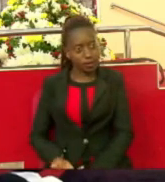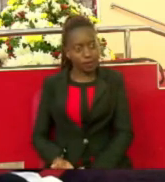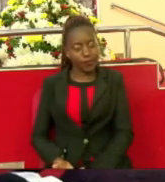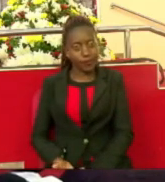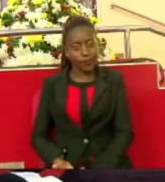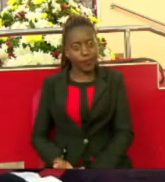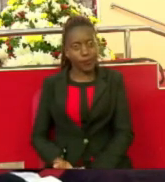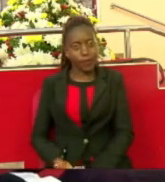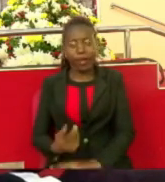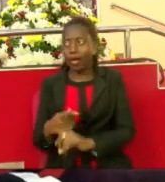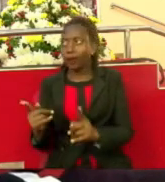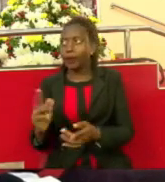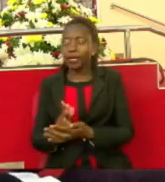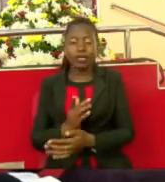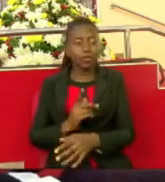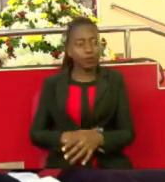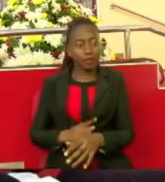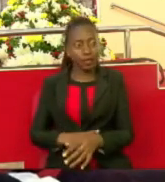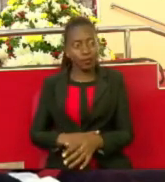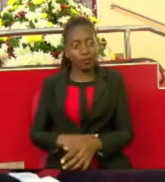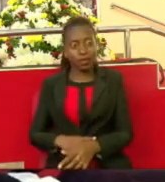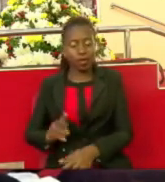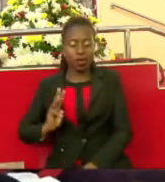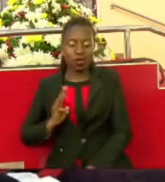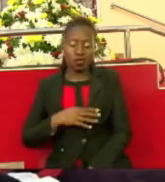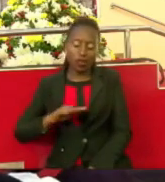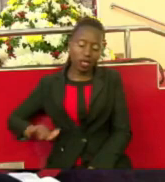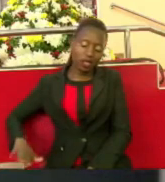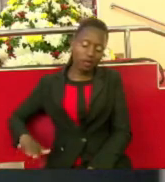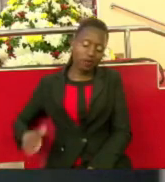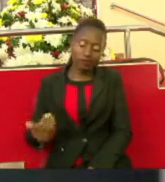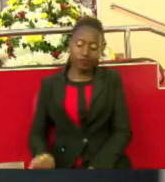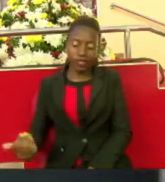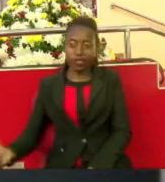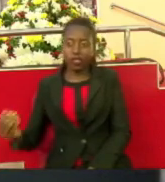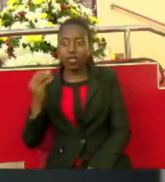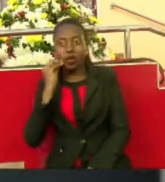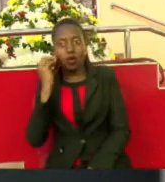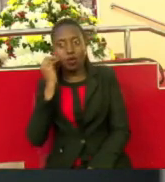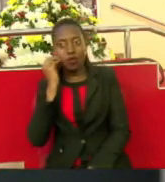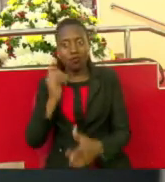But sometimes we leave the children home, we go to church ourselves.